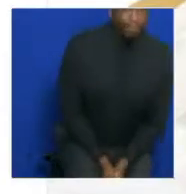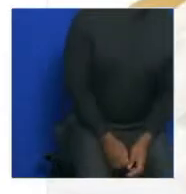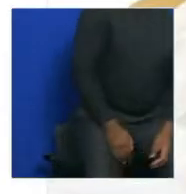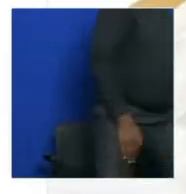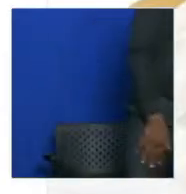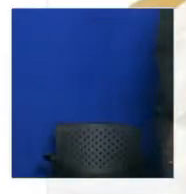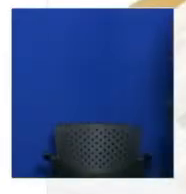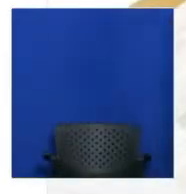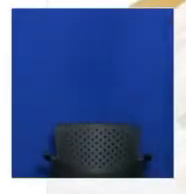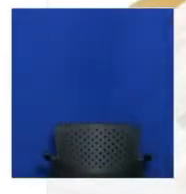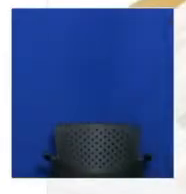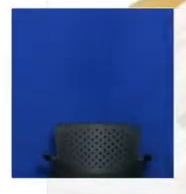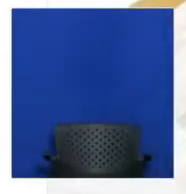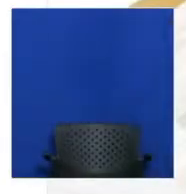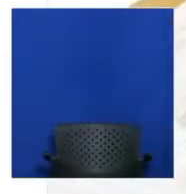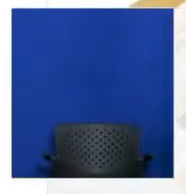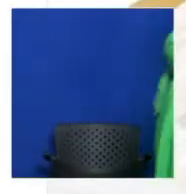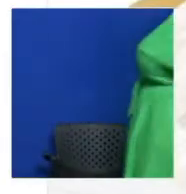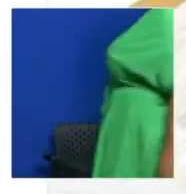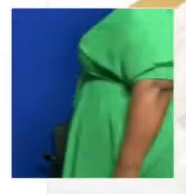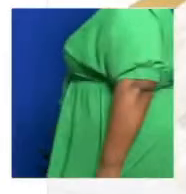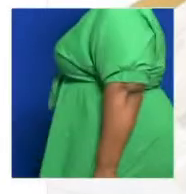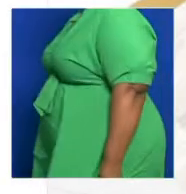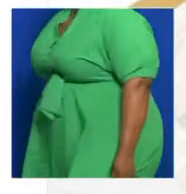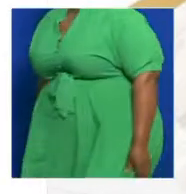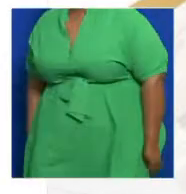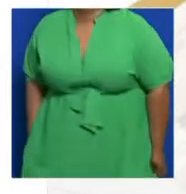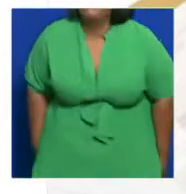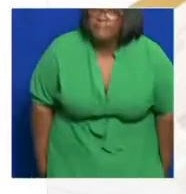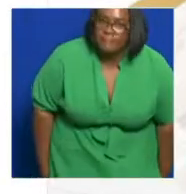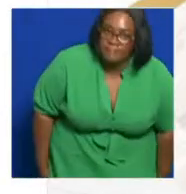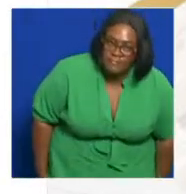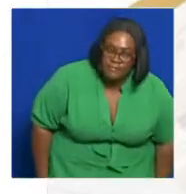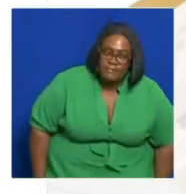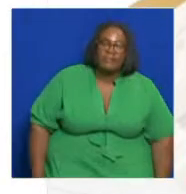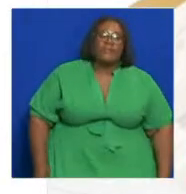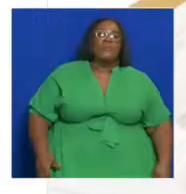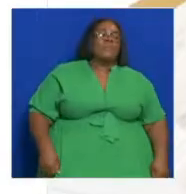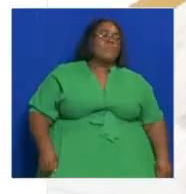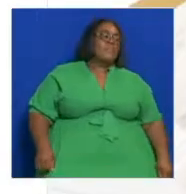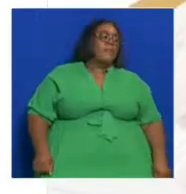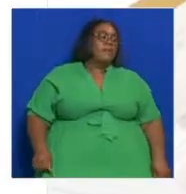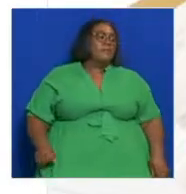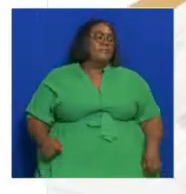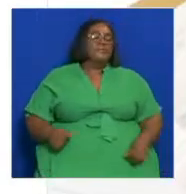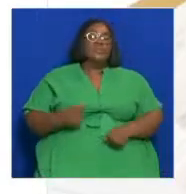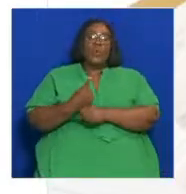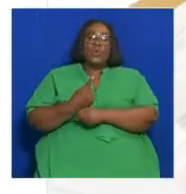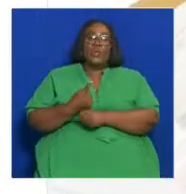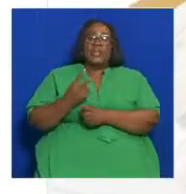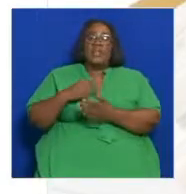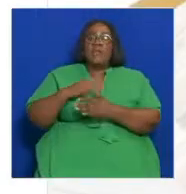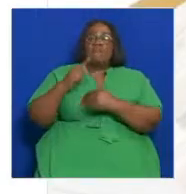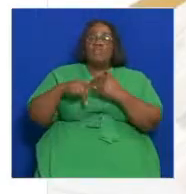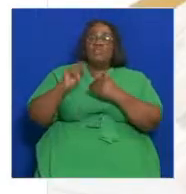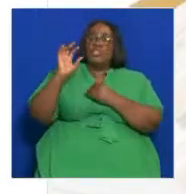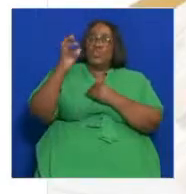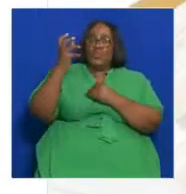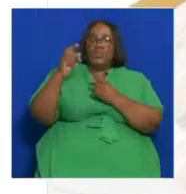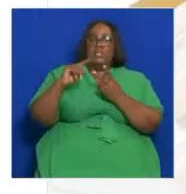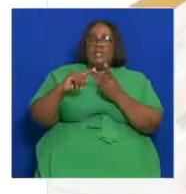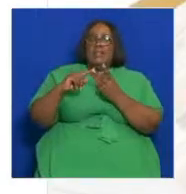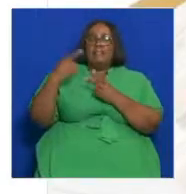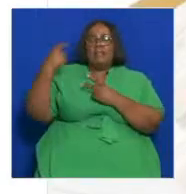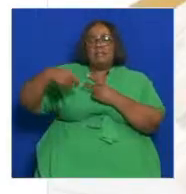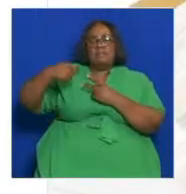of your protocol, well, Yes. except for Project Golden and Yes. the speaker matter. Yes,